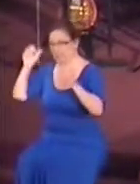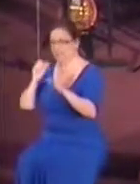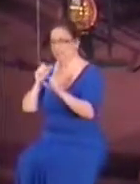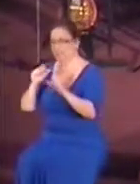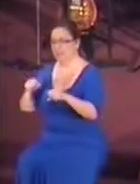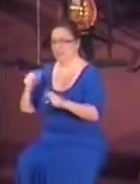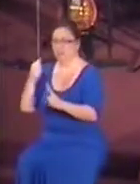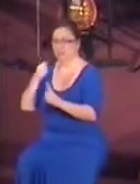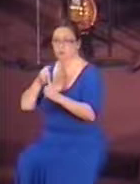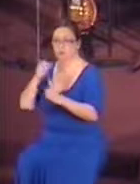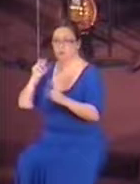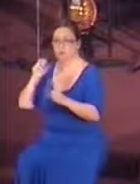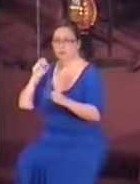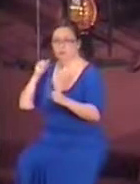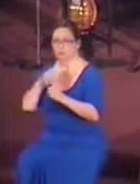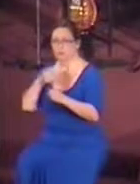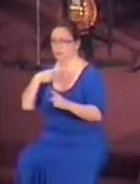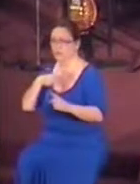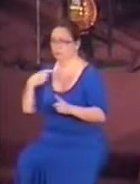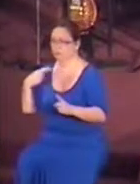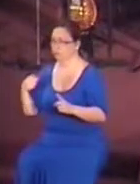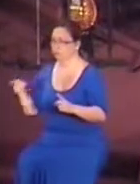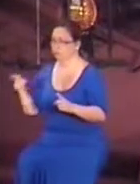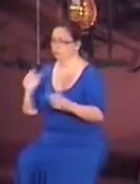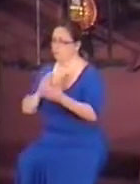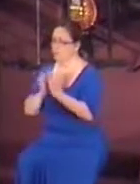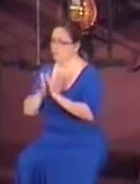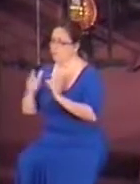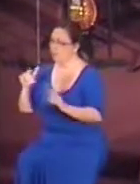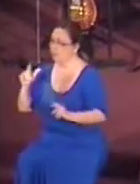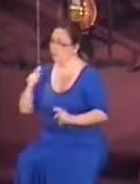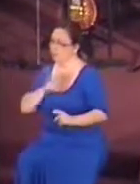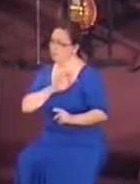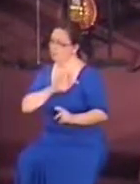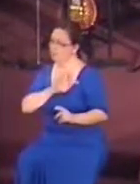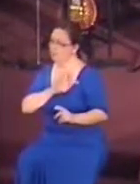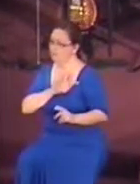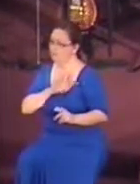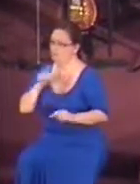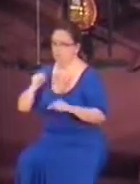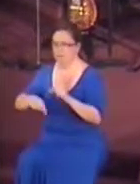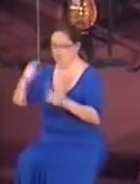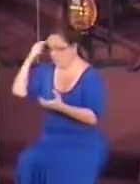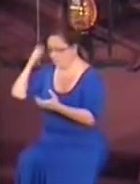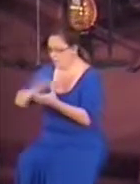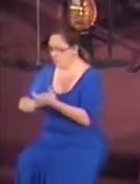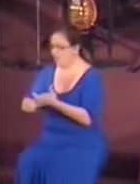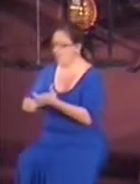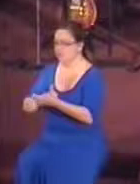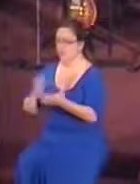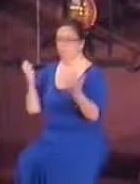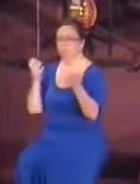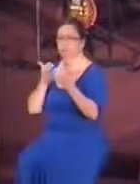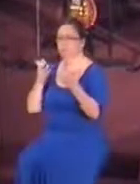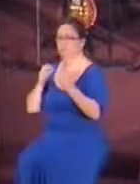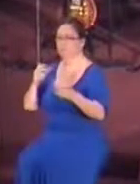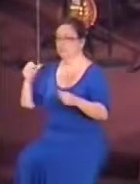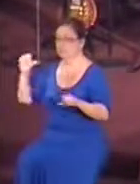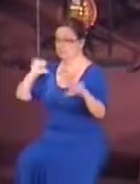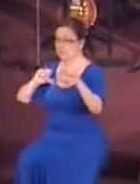into being ignorant, he has won. And you would not believe the amount of incredible scientists,